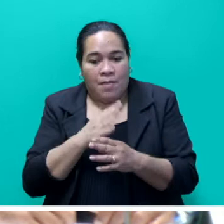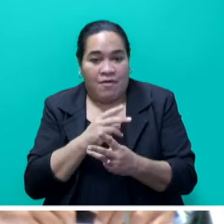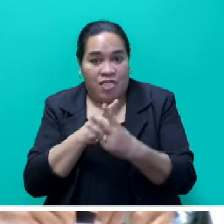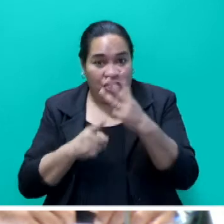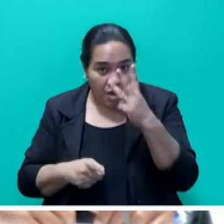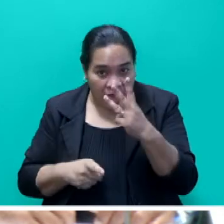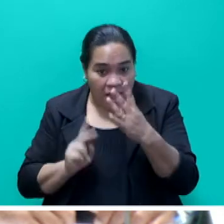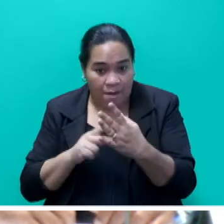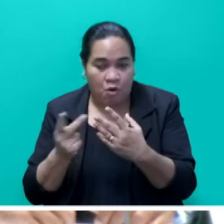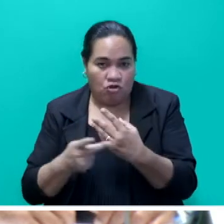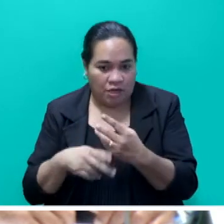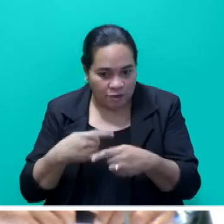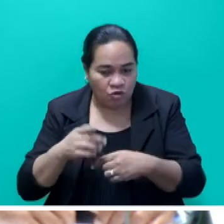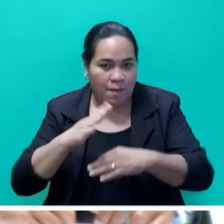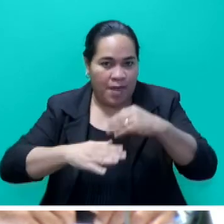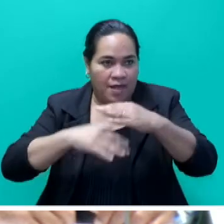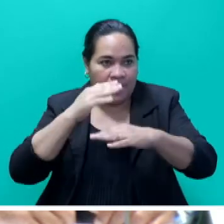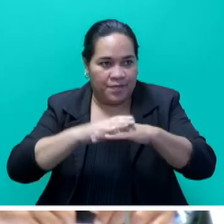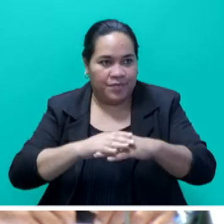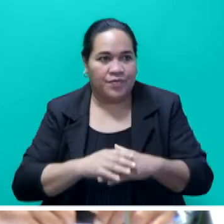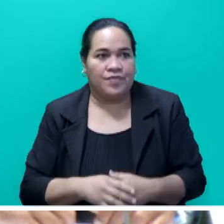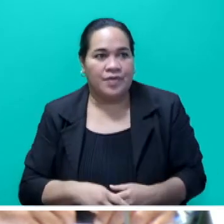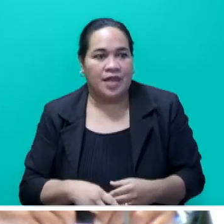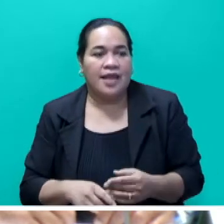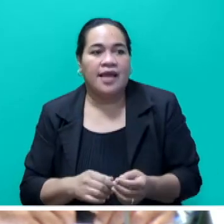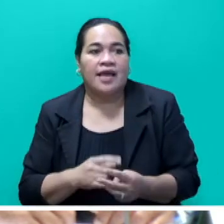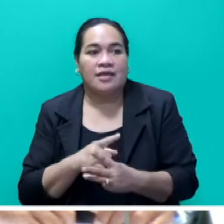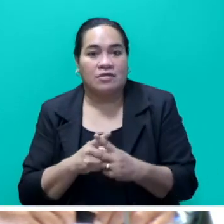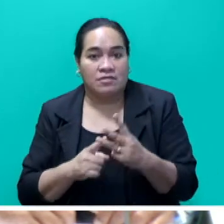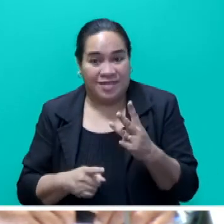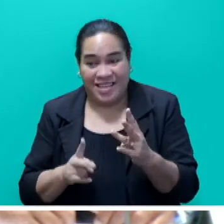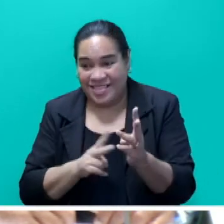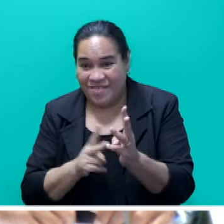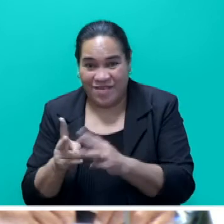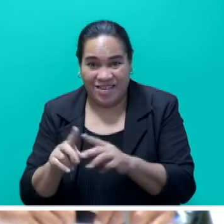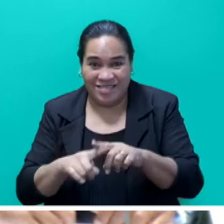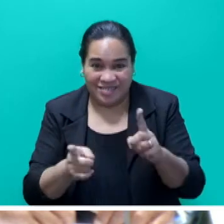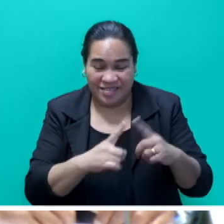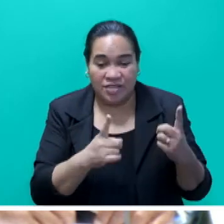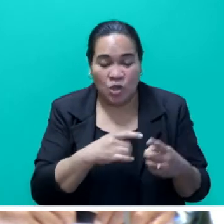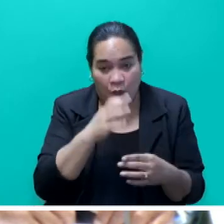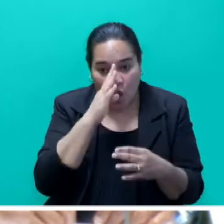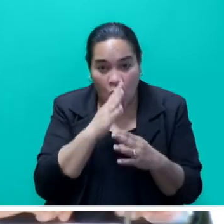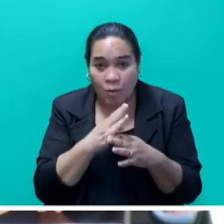projects, Watubongi, Vere Vere, and Nananu. We should be able to finish.